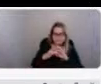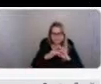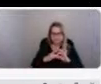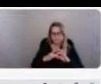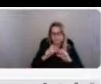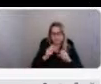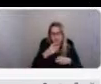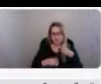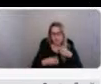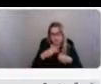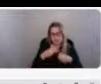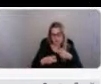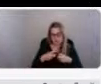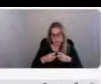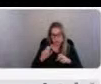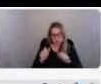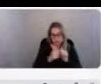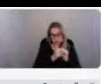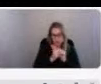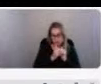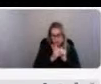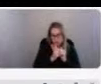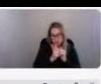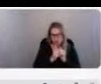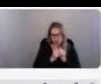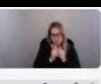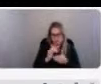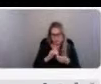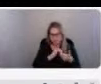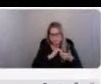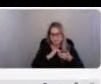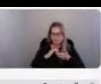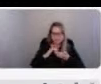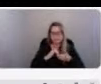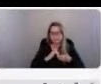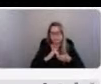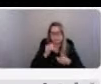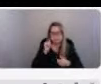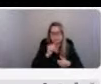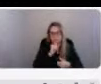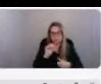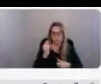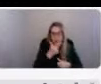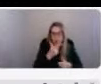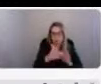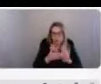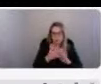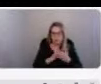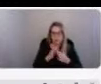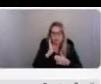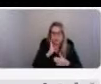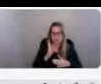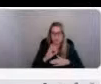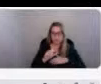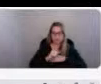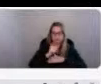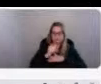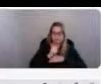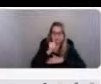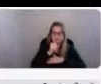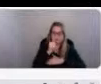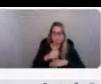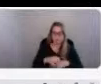bipartisan solutions and comp and cooperation of arizona all communities will suffer this year in arizona water